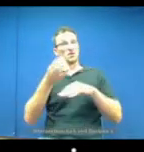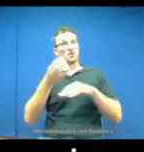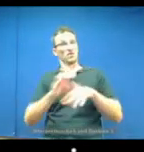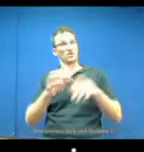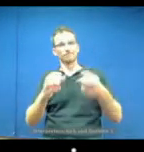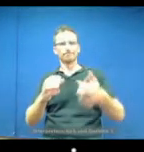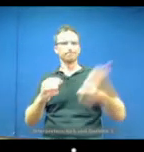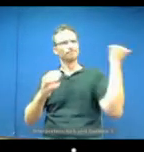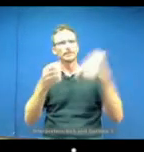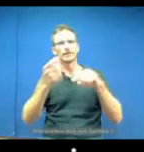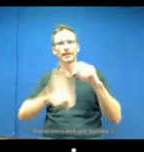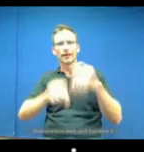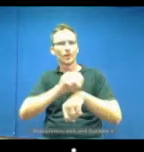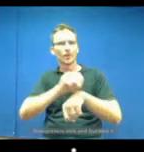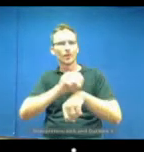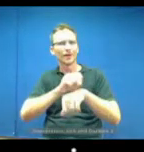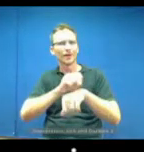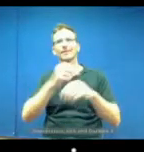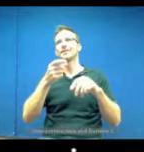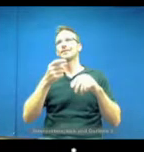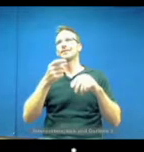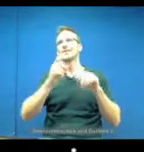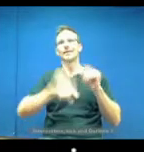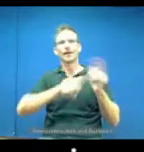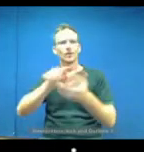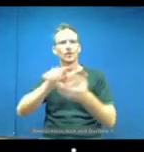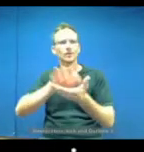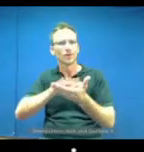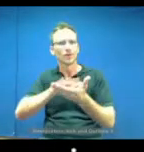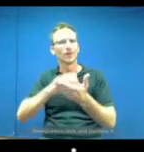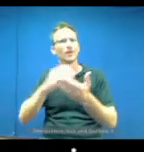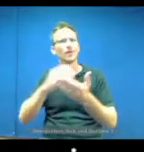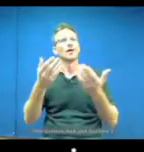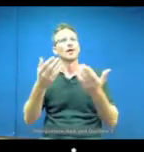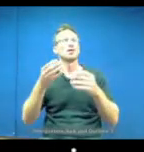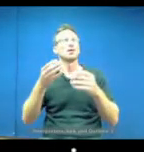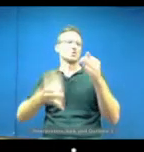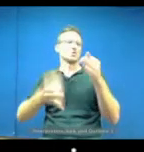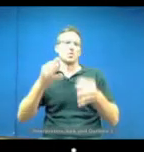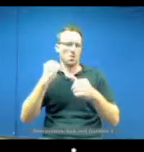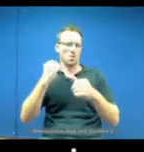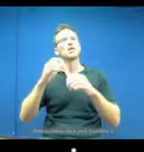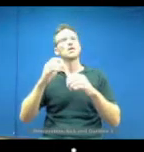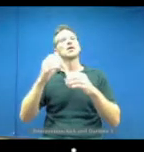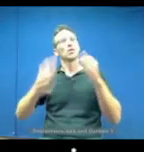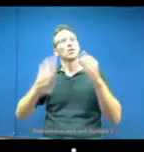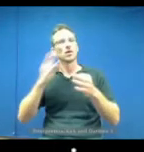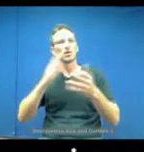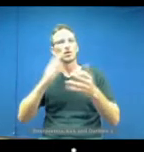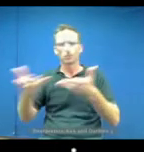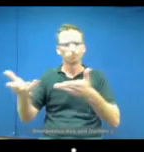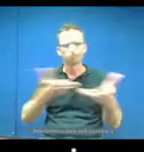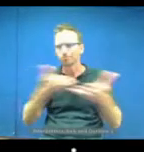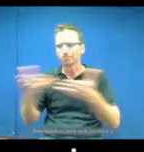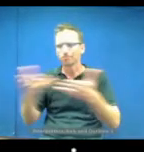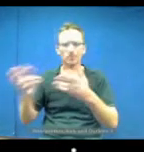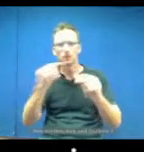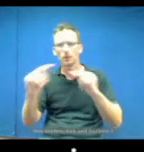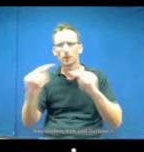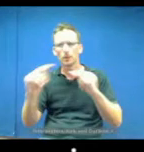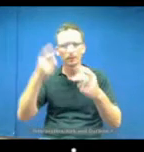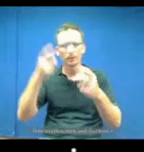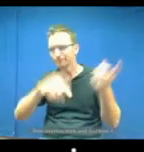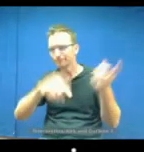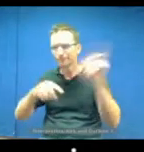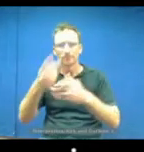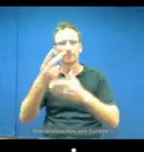them that they cannot go to work or cannot go to school. There would have to be some compromise reached, that they both agree